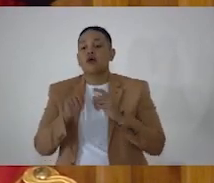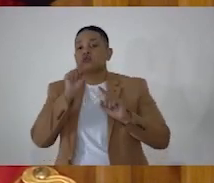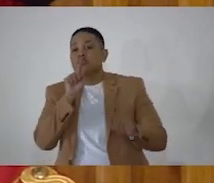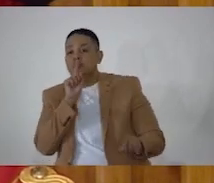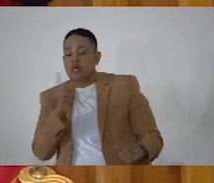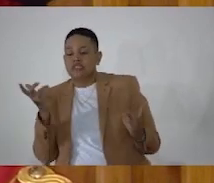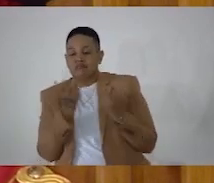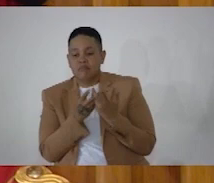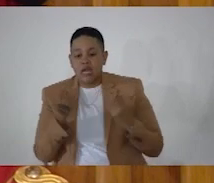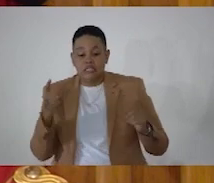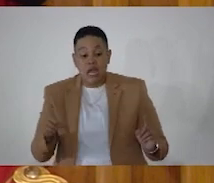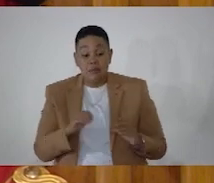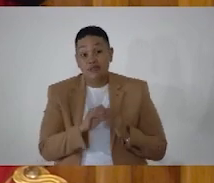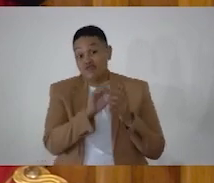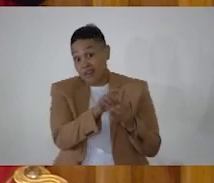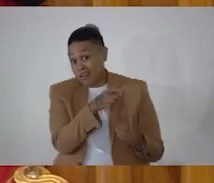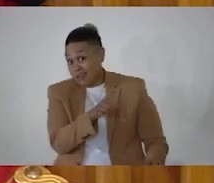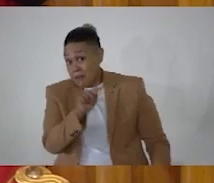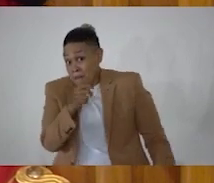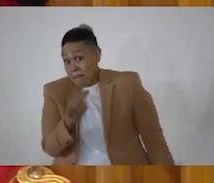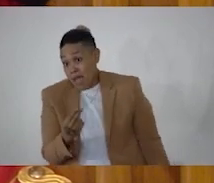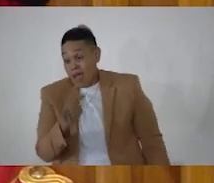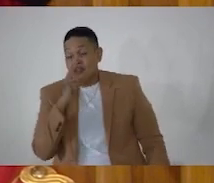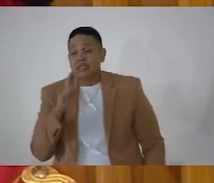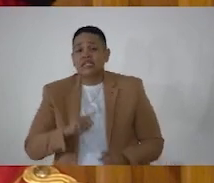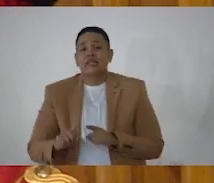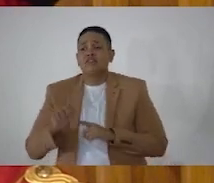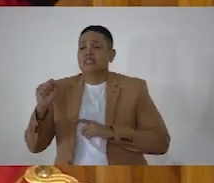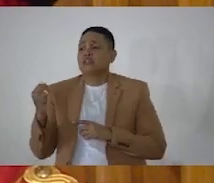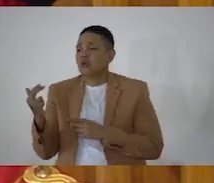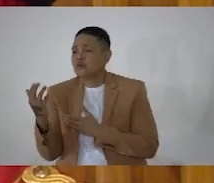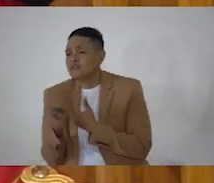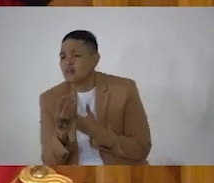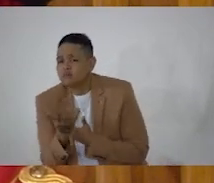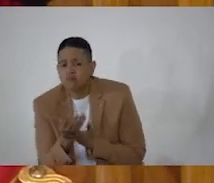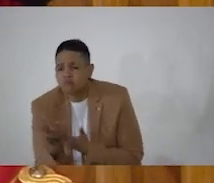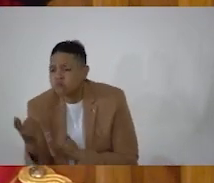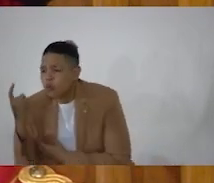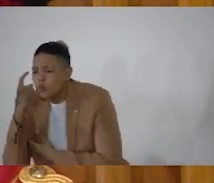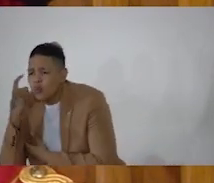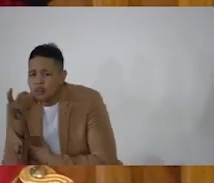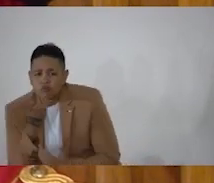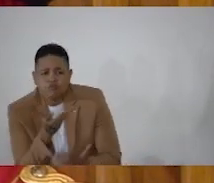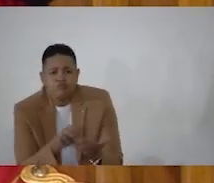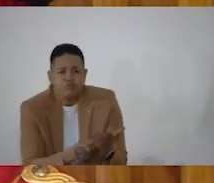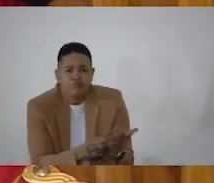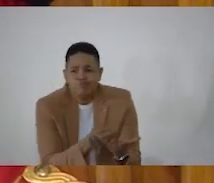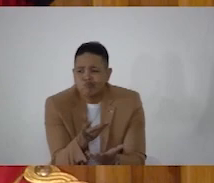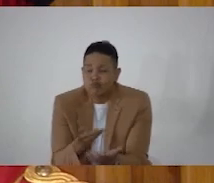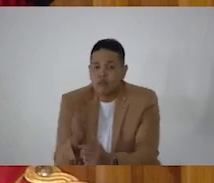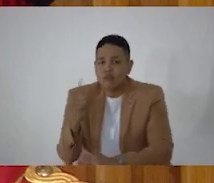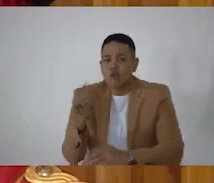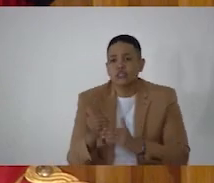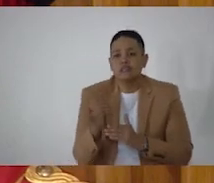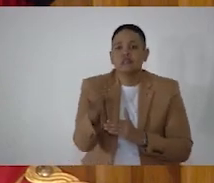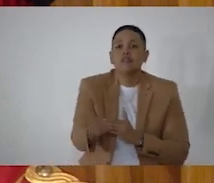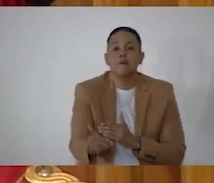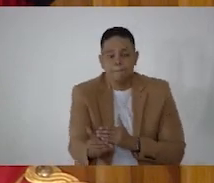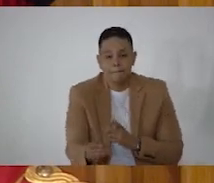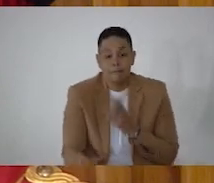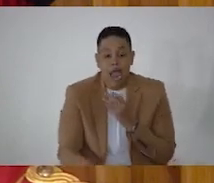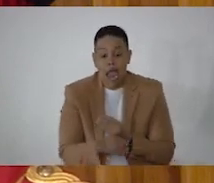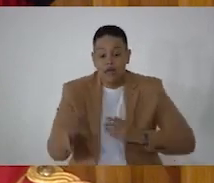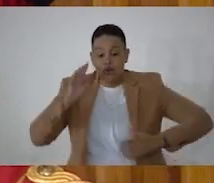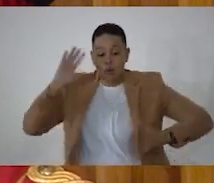responsive. In that regard, stakeholder engagement has commenced as the first step in